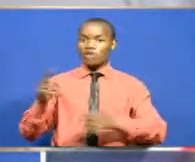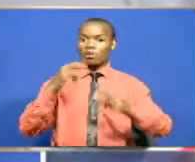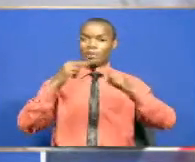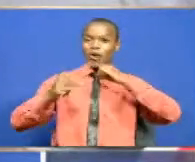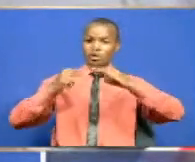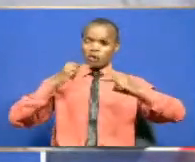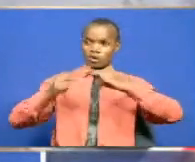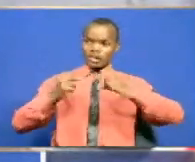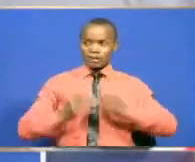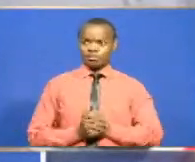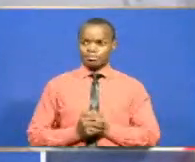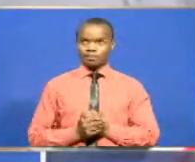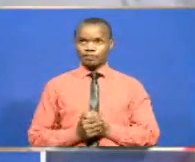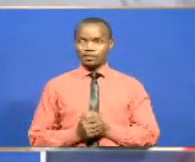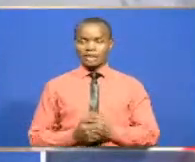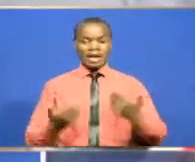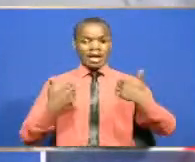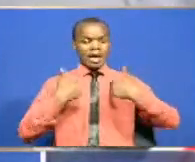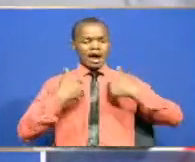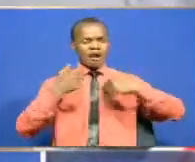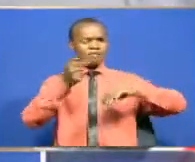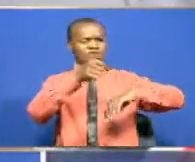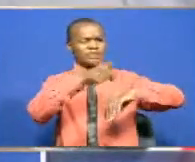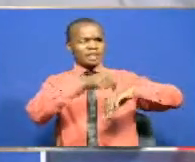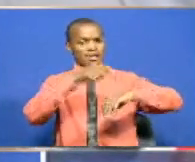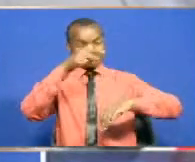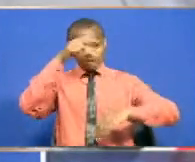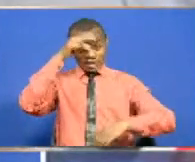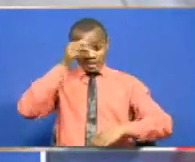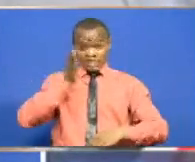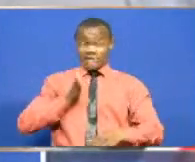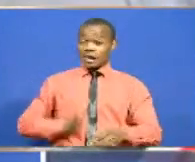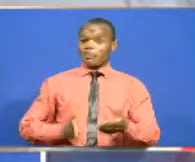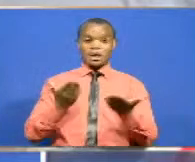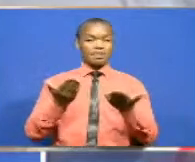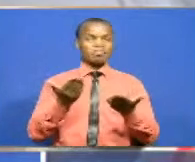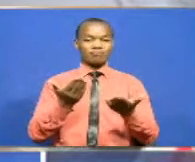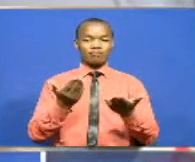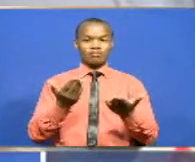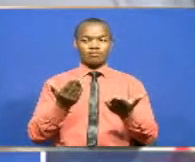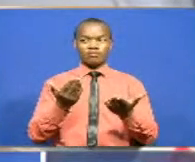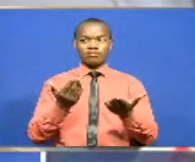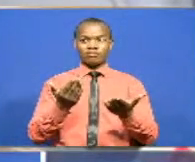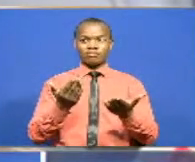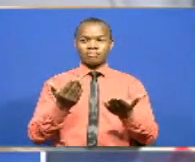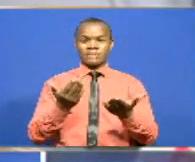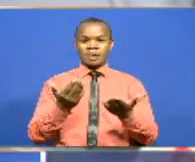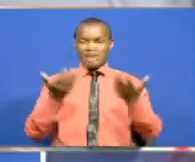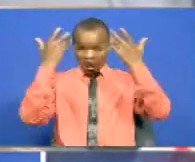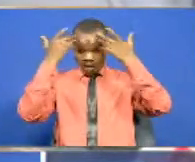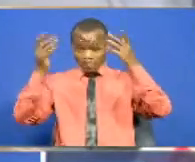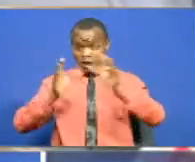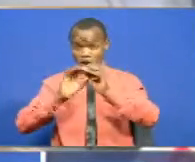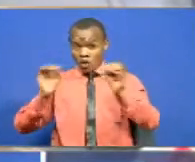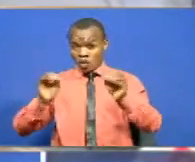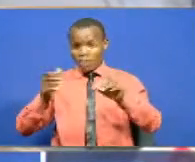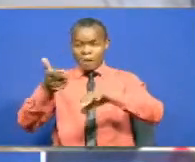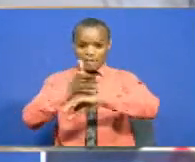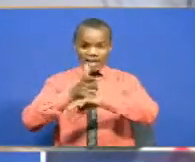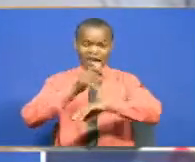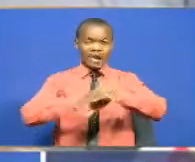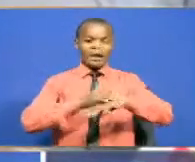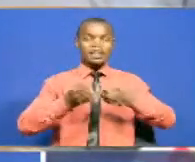time did the governors give me any kind of ultimatum. Now, I don't know where the media got this